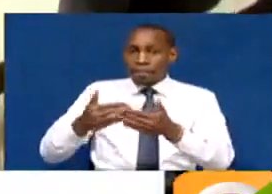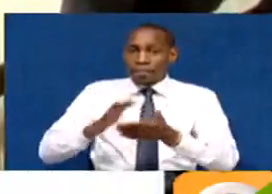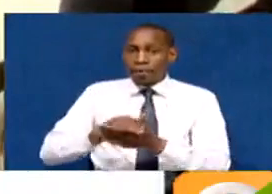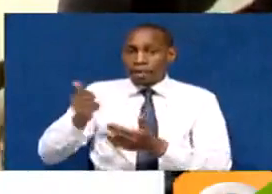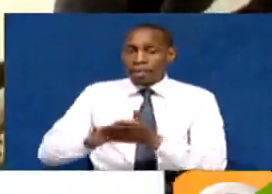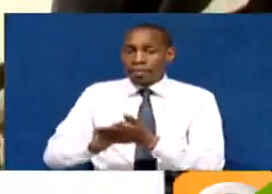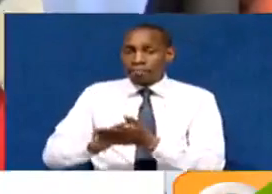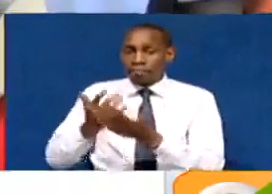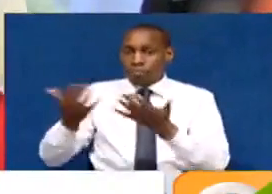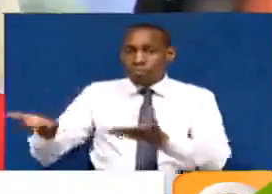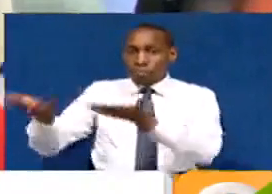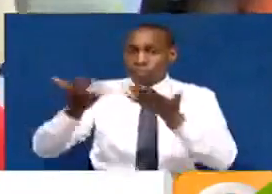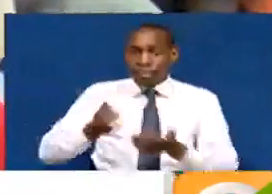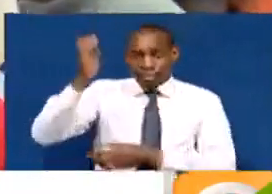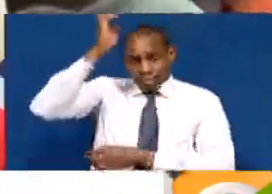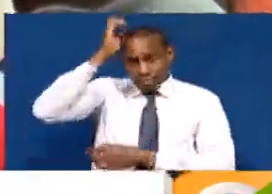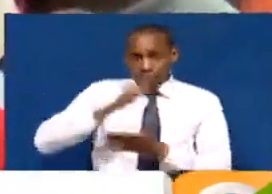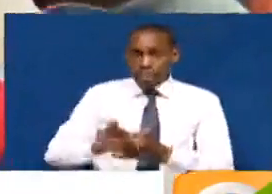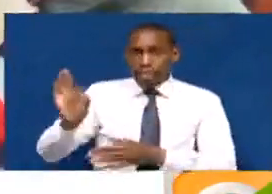consignment arrives from Eldoret.